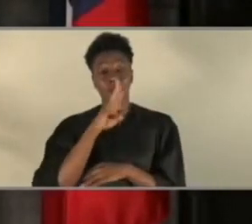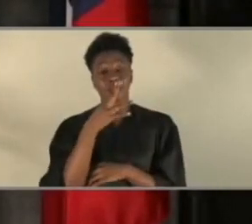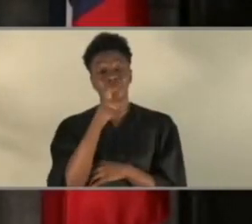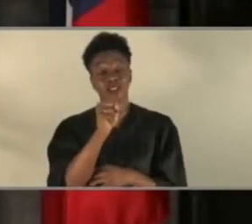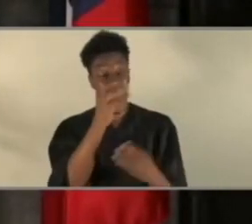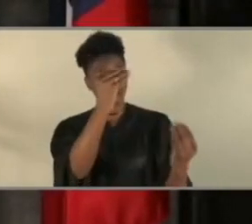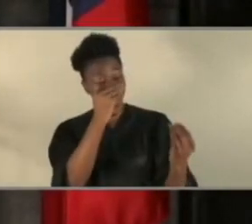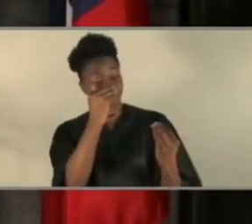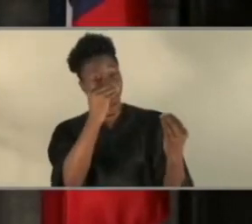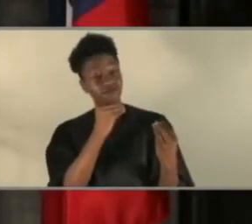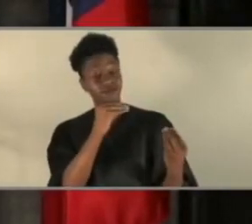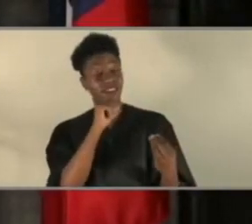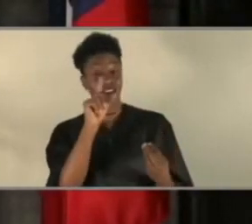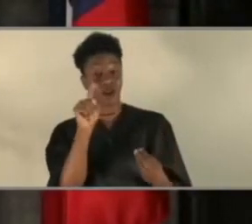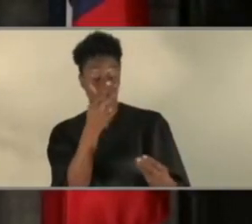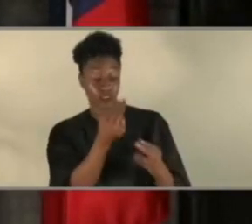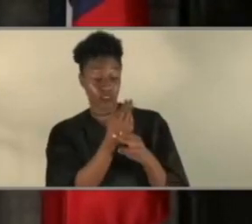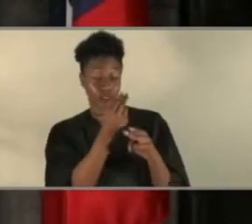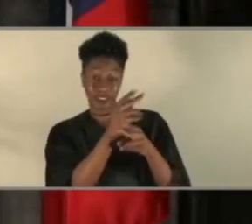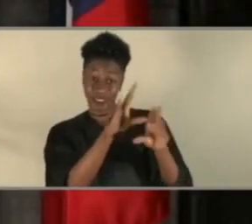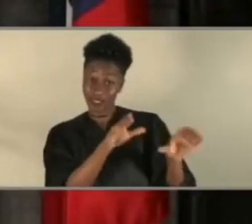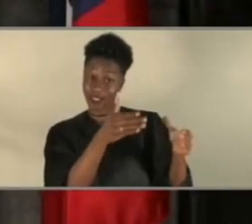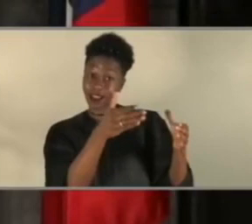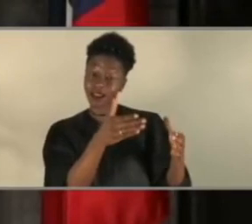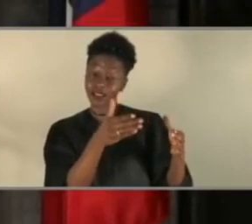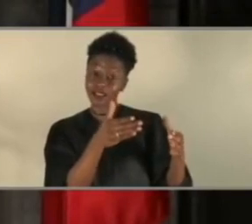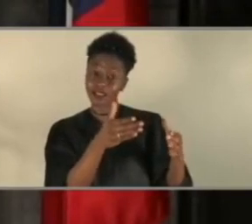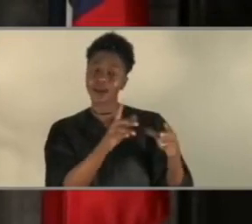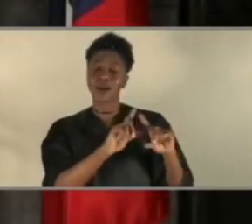taught us to not only use in our classes, but it also